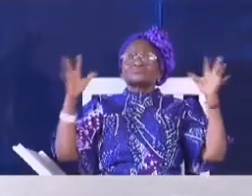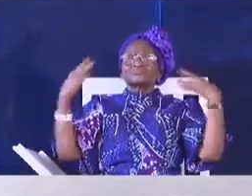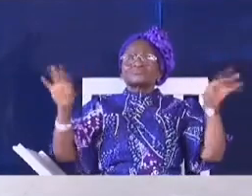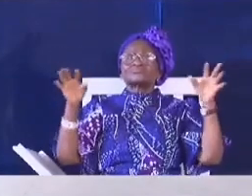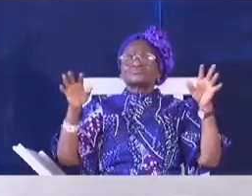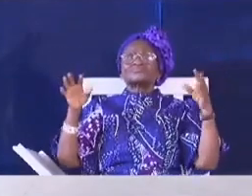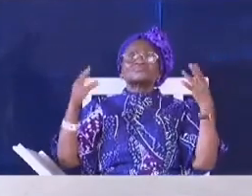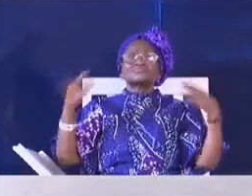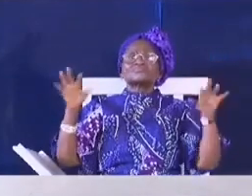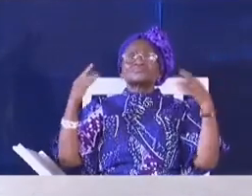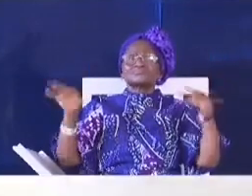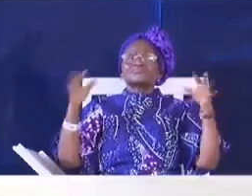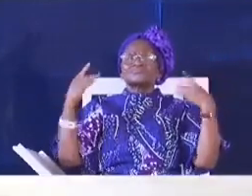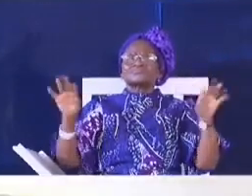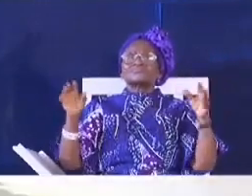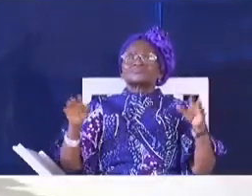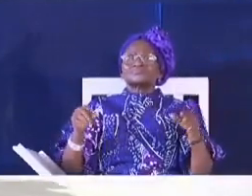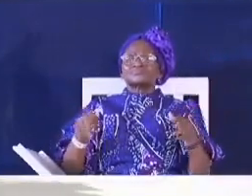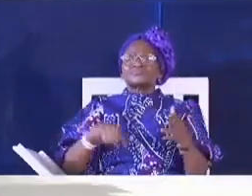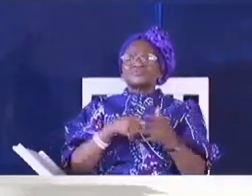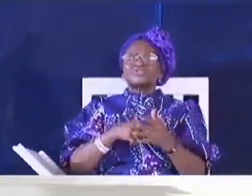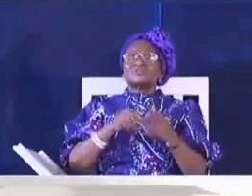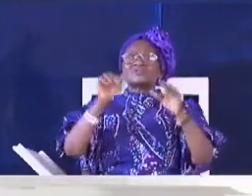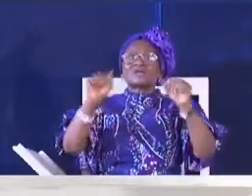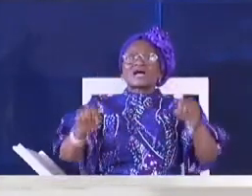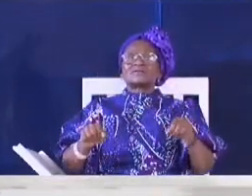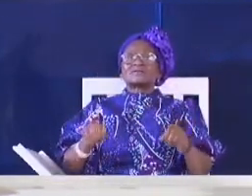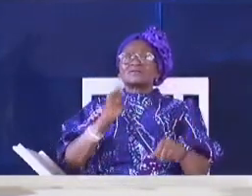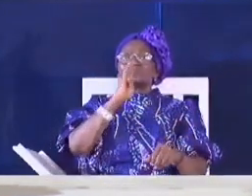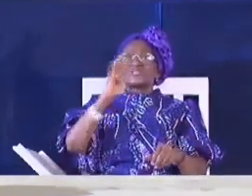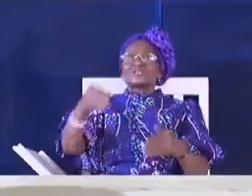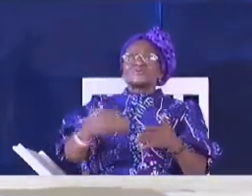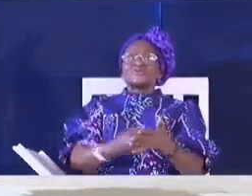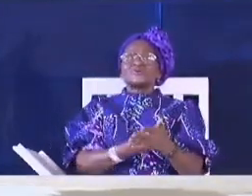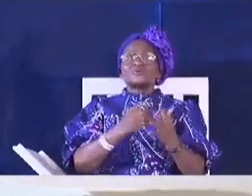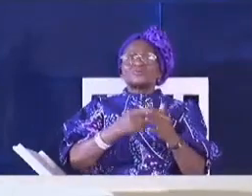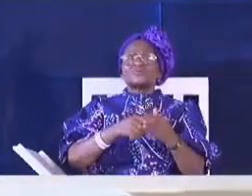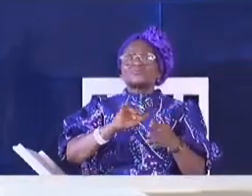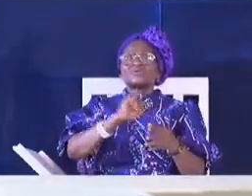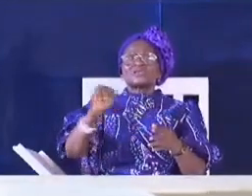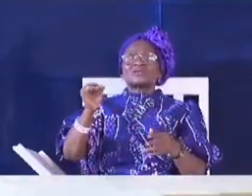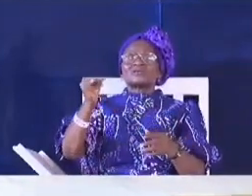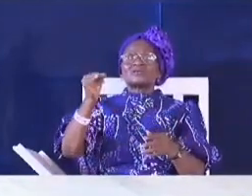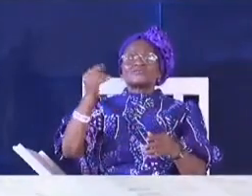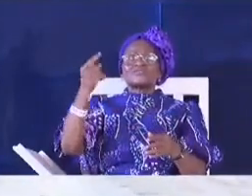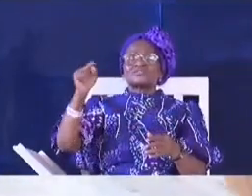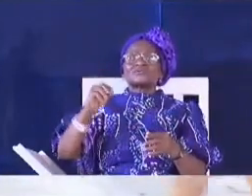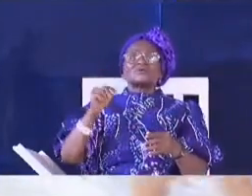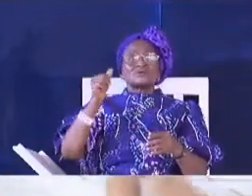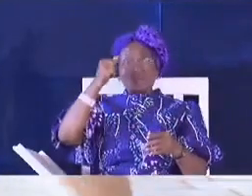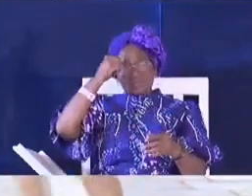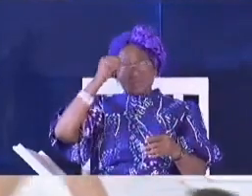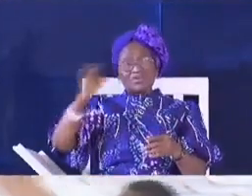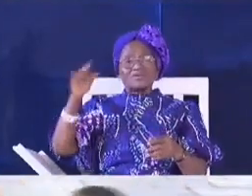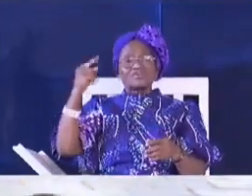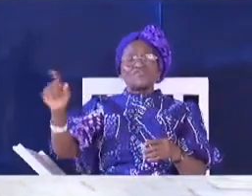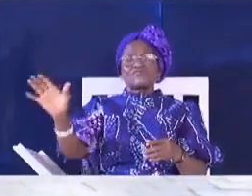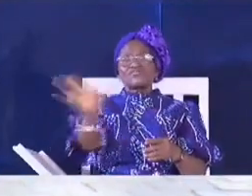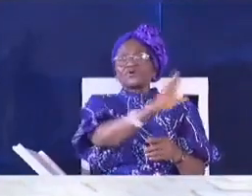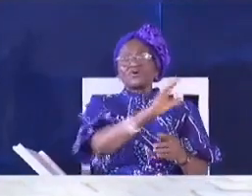This can be the new beginning for the rest of your life. The choice is yours.